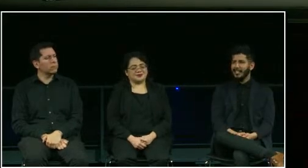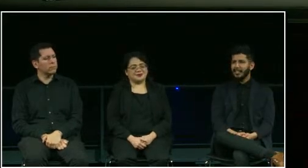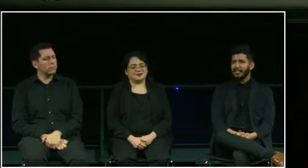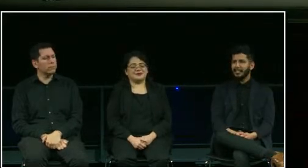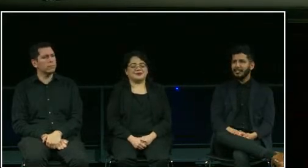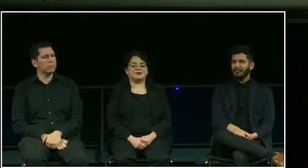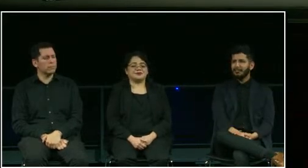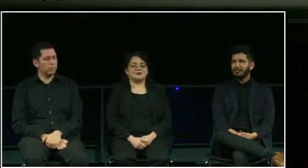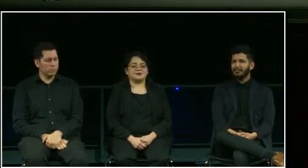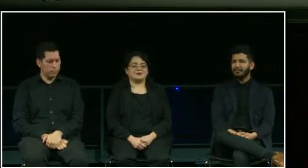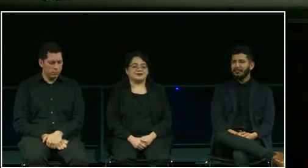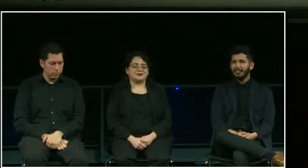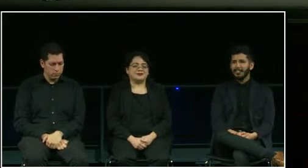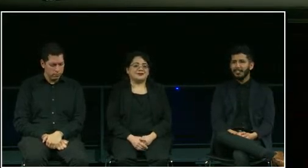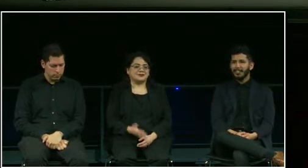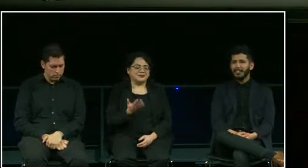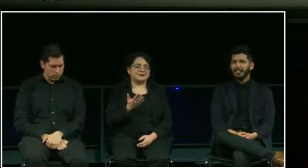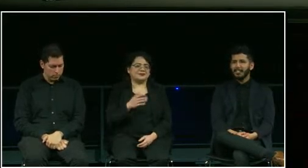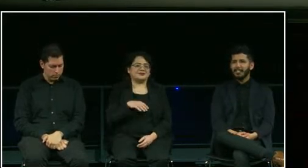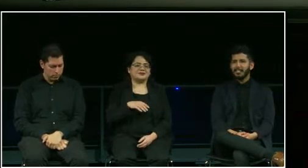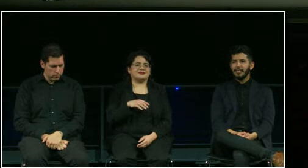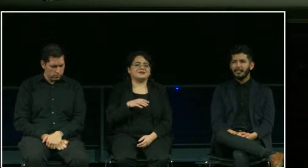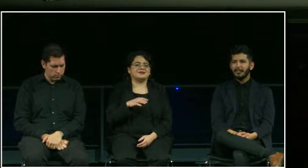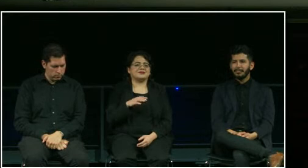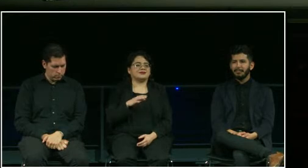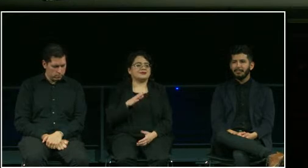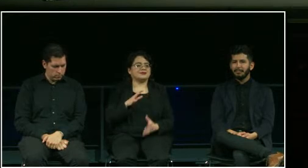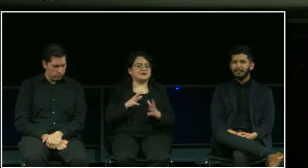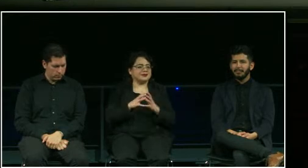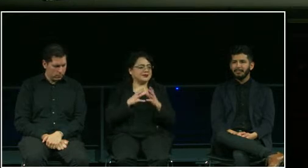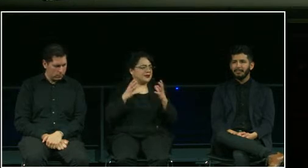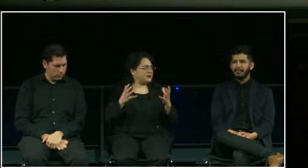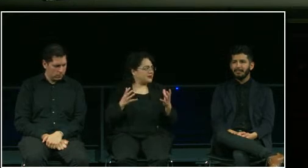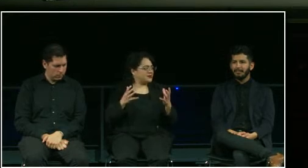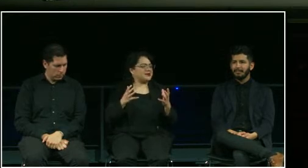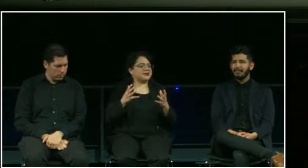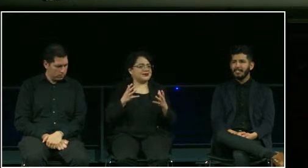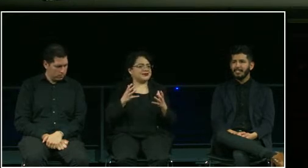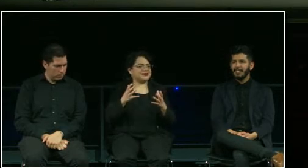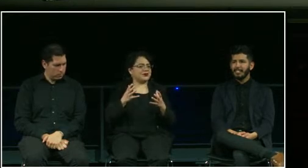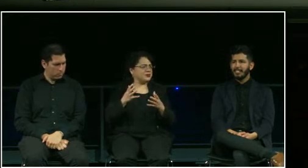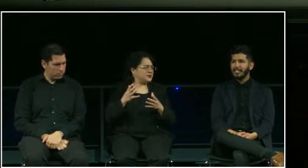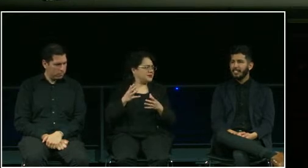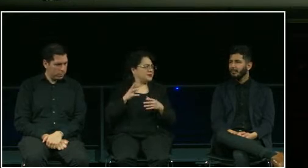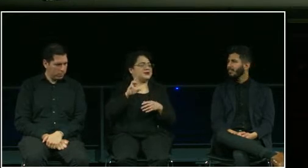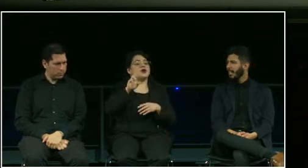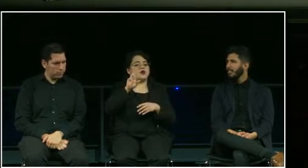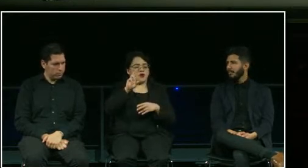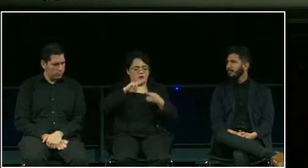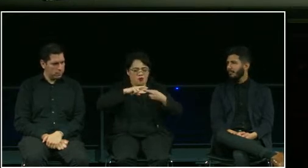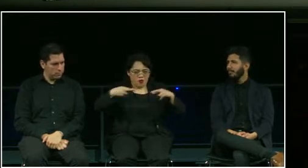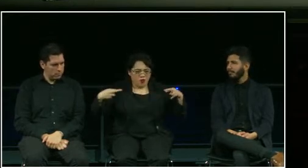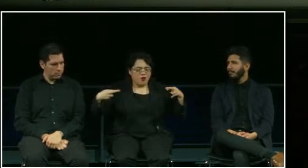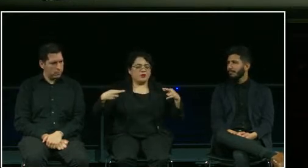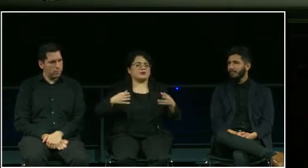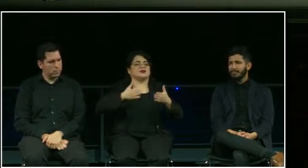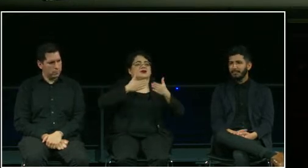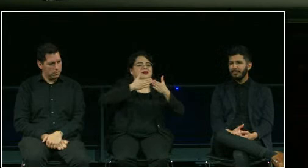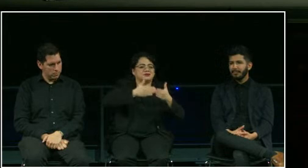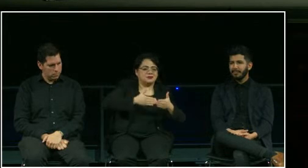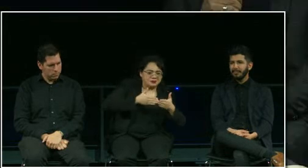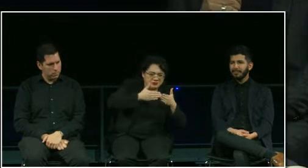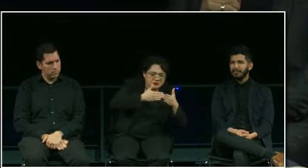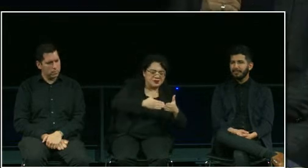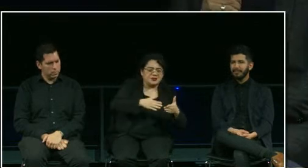Well, there's a lot of ropes in this movie. There's a lot of the giant boat. There's a huge amount of water. I mean,